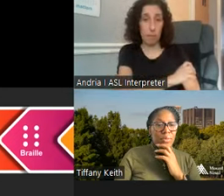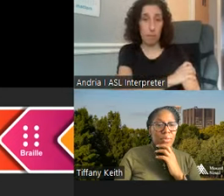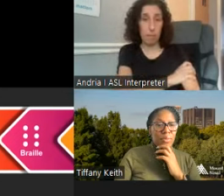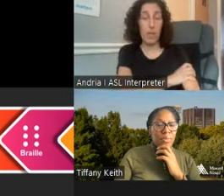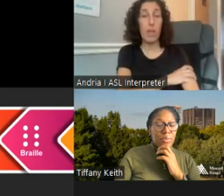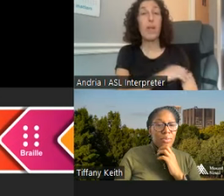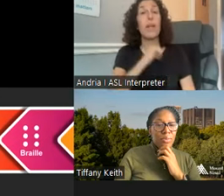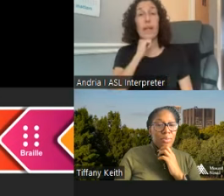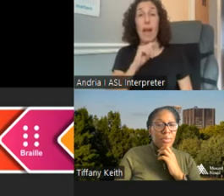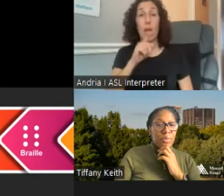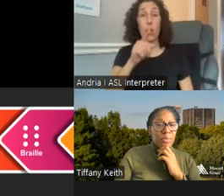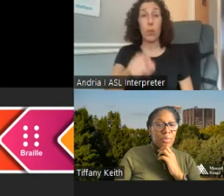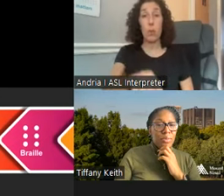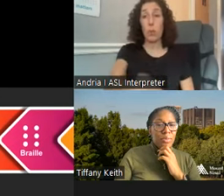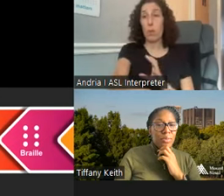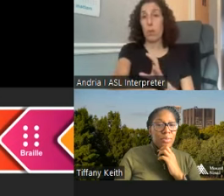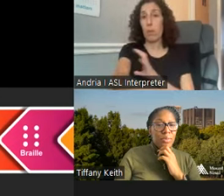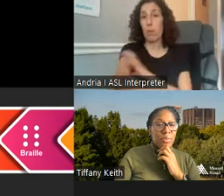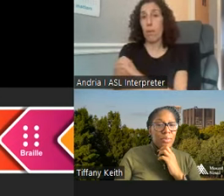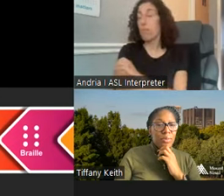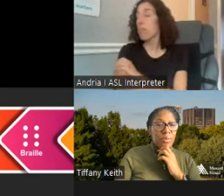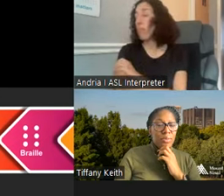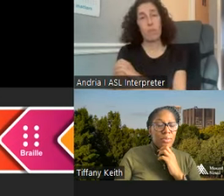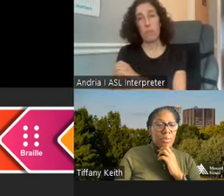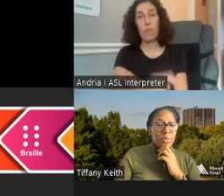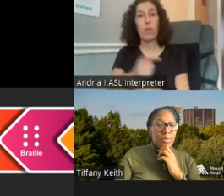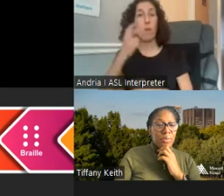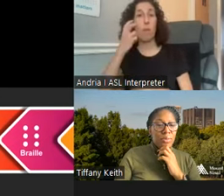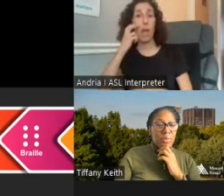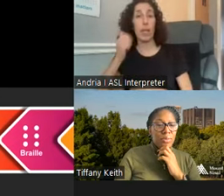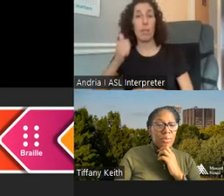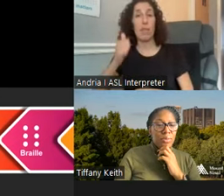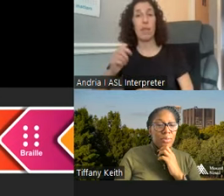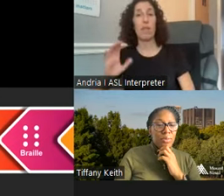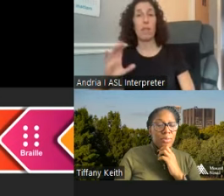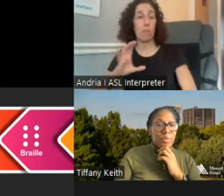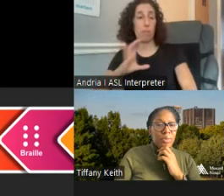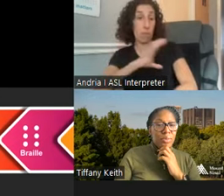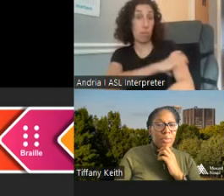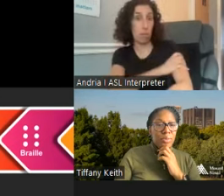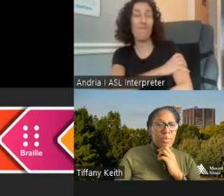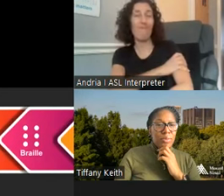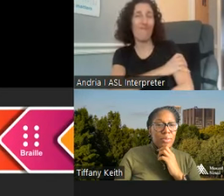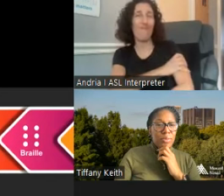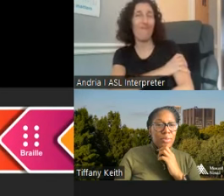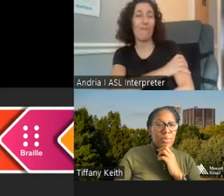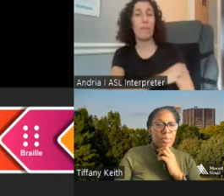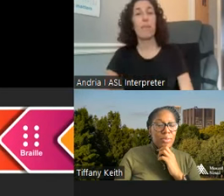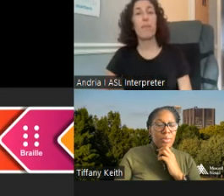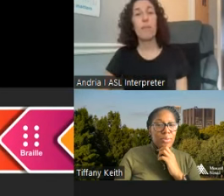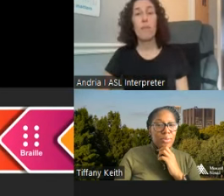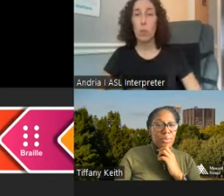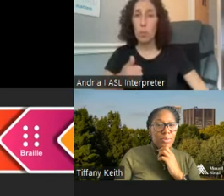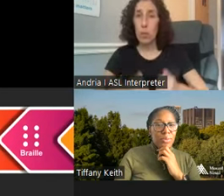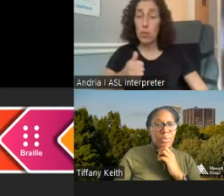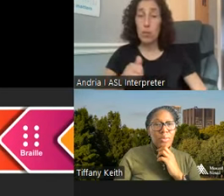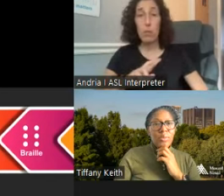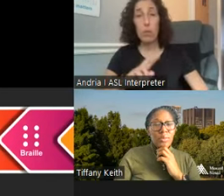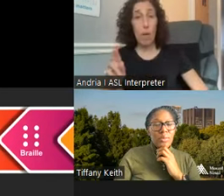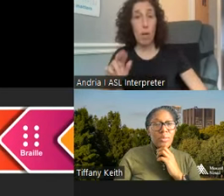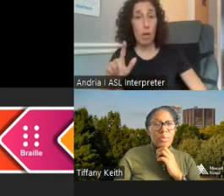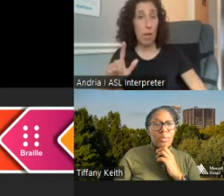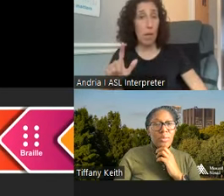want back to agency, you want them to be in control, right, of the guidance. So they're going to find out which arm that they want to use. It's